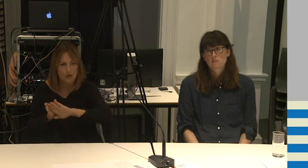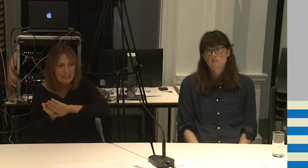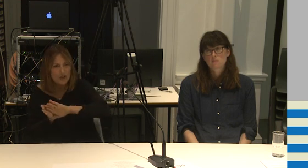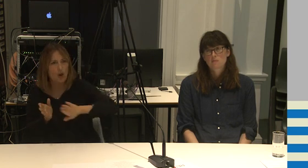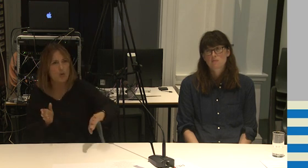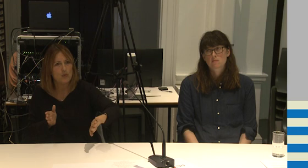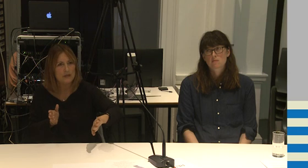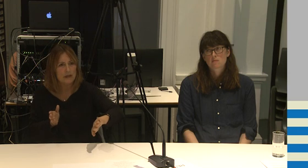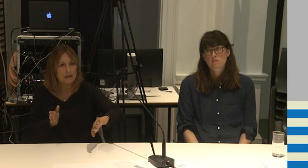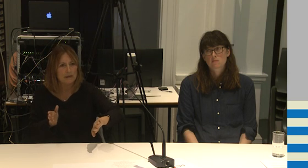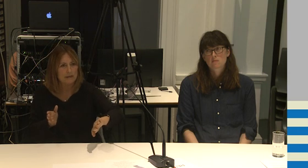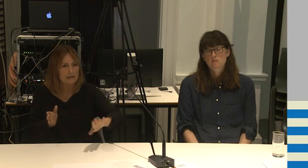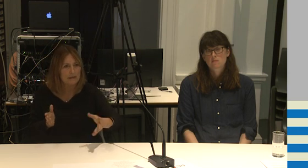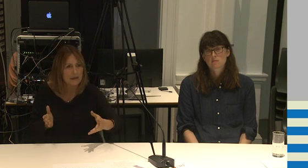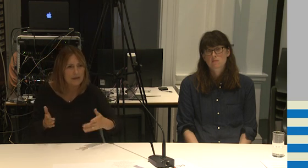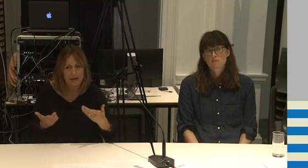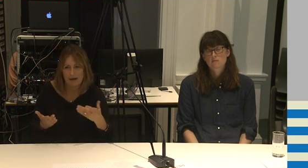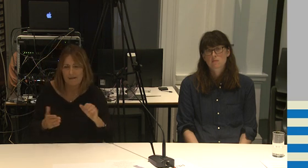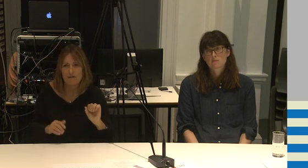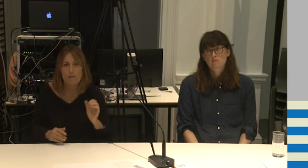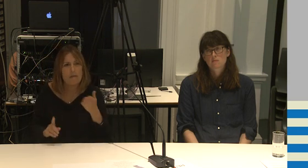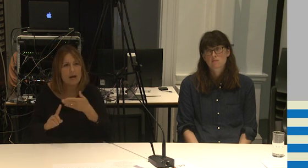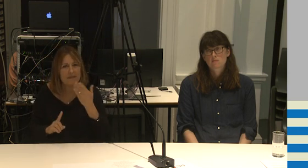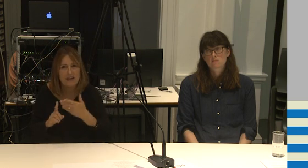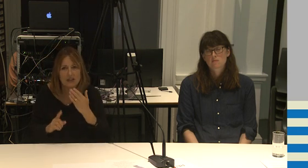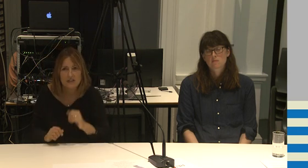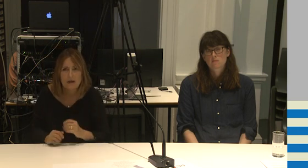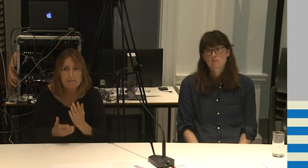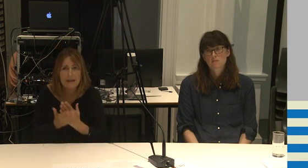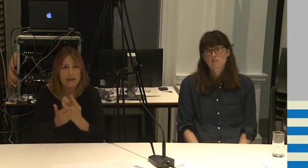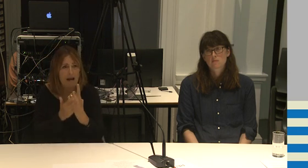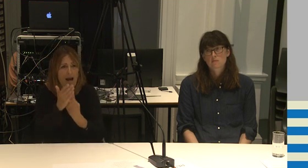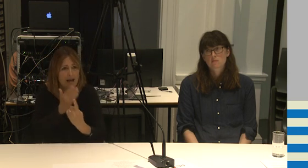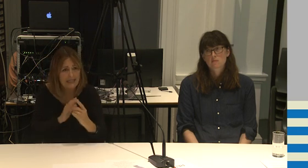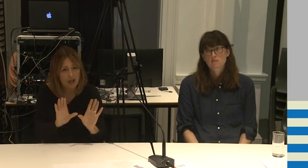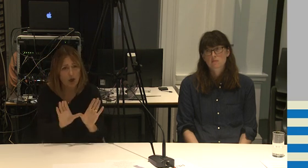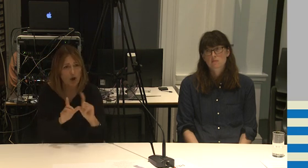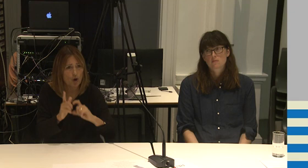other people from being included into your identification, then you're just isolating the community.